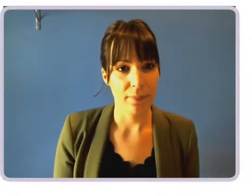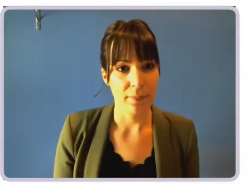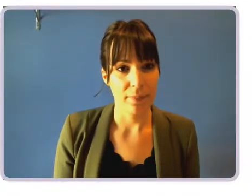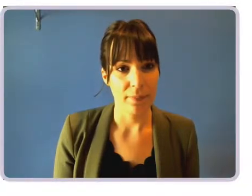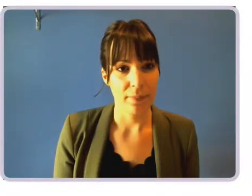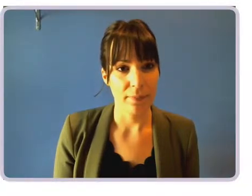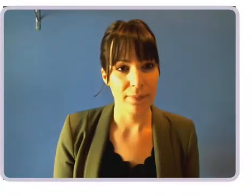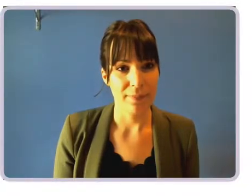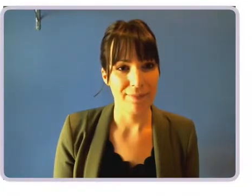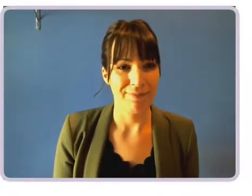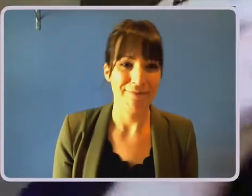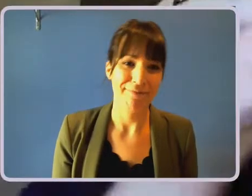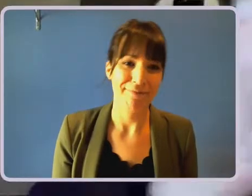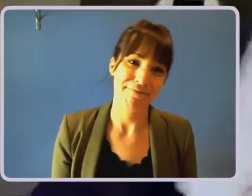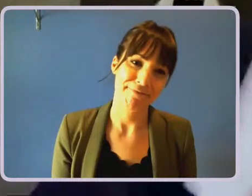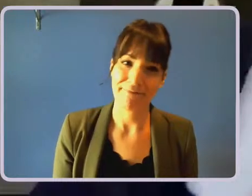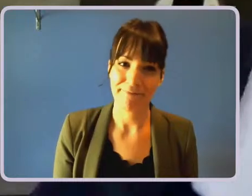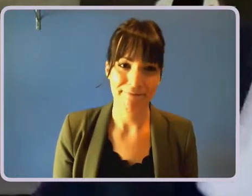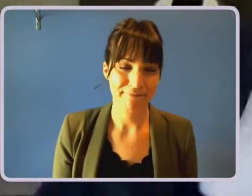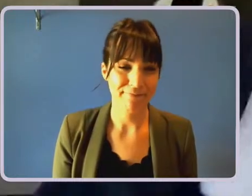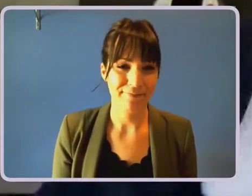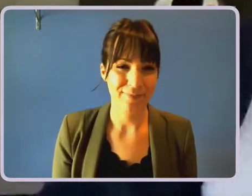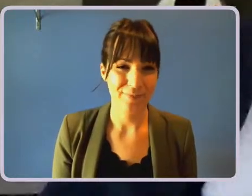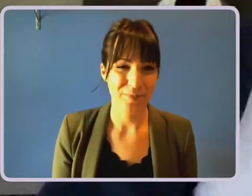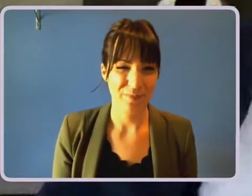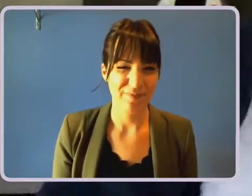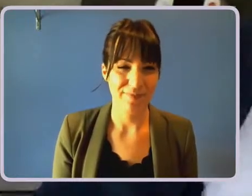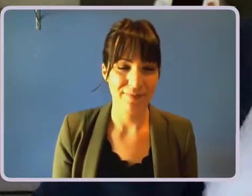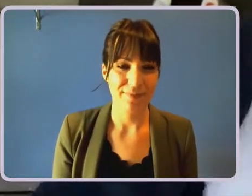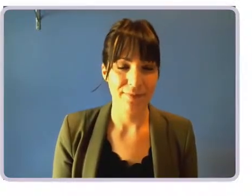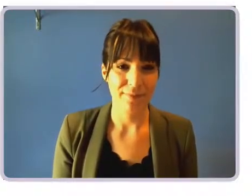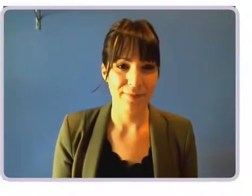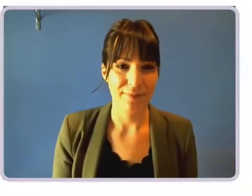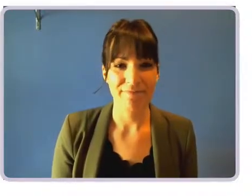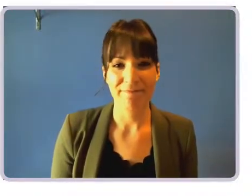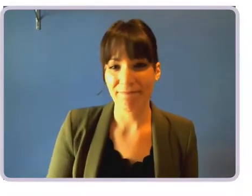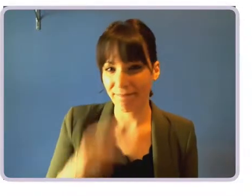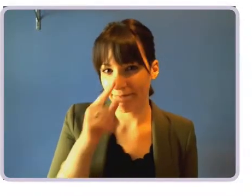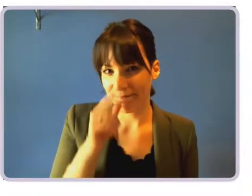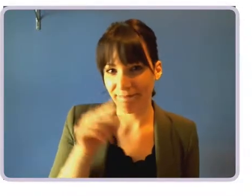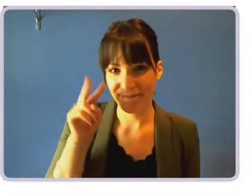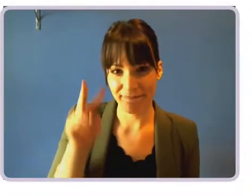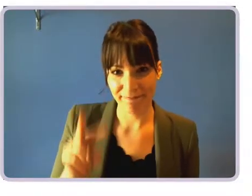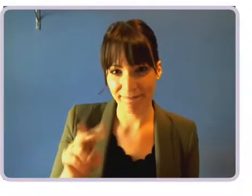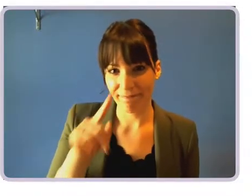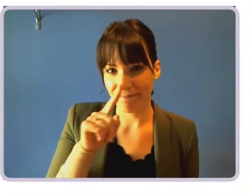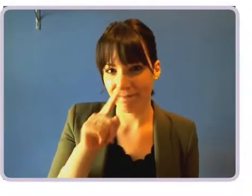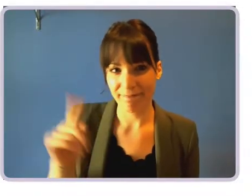Can see you, but I can't hear you.